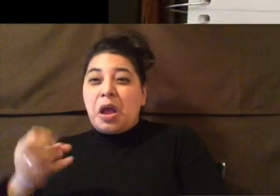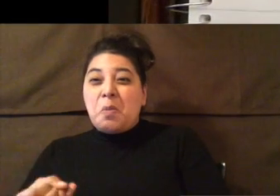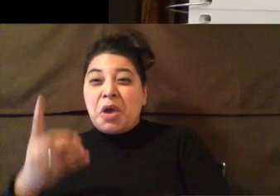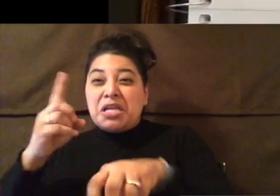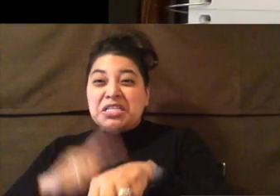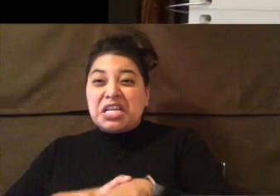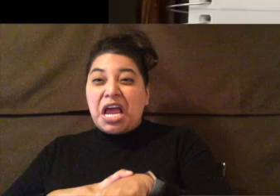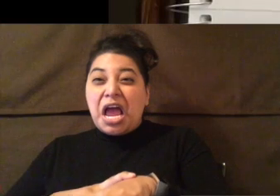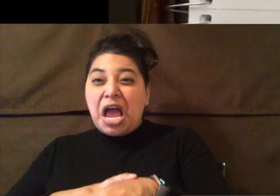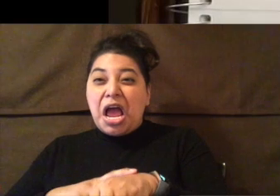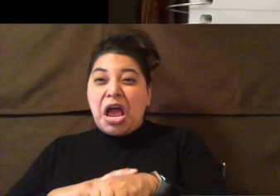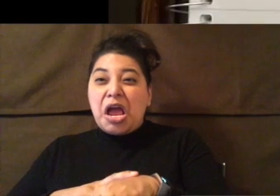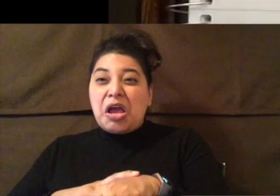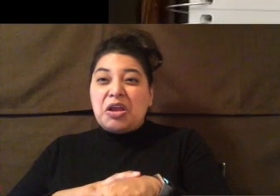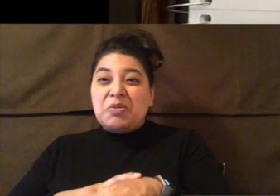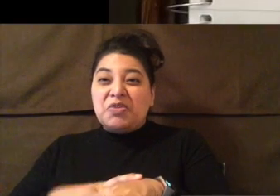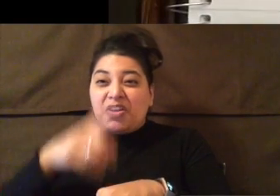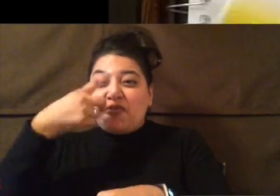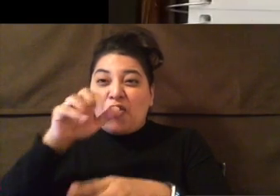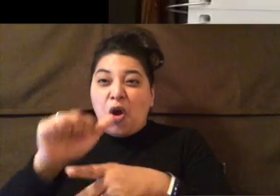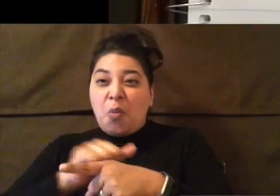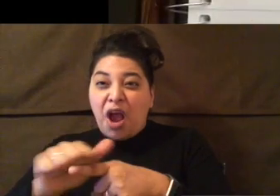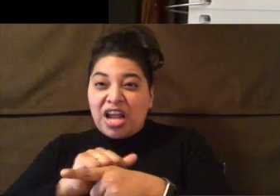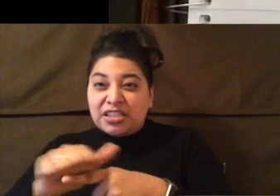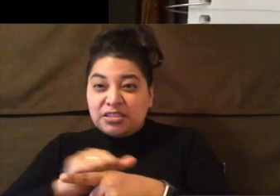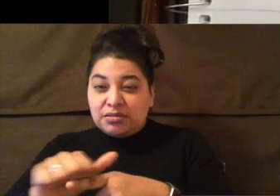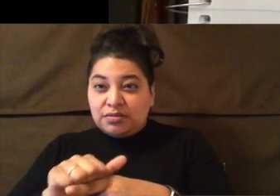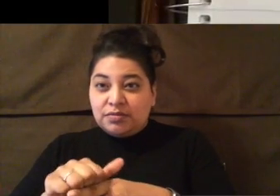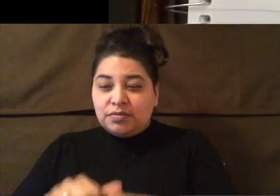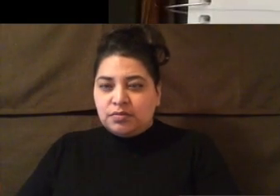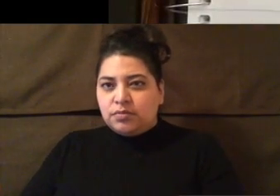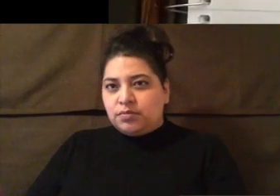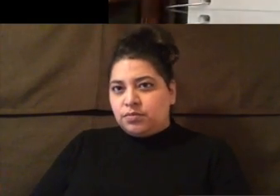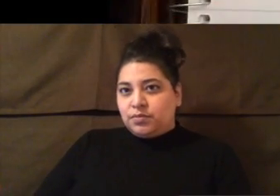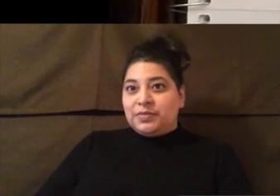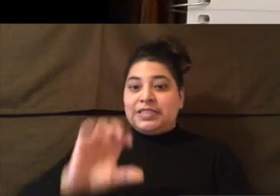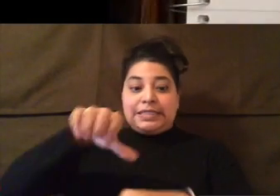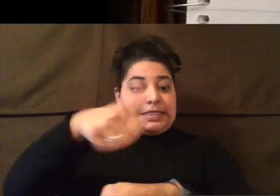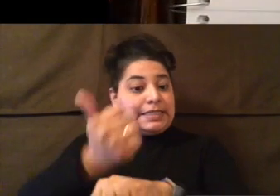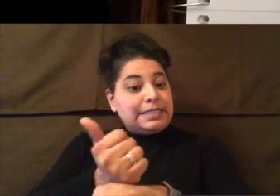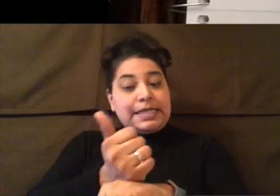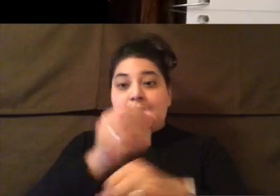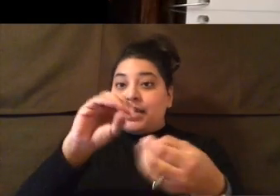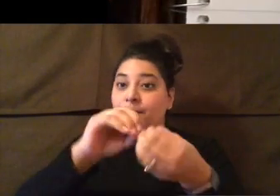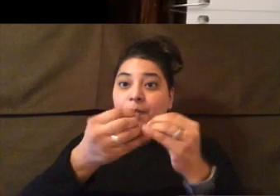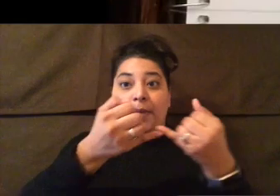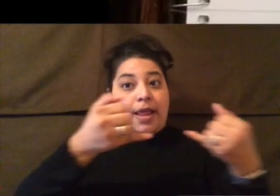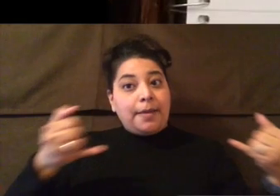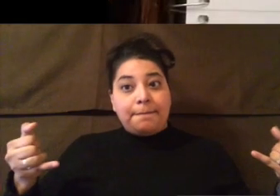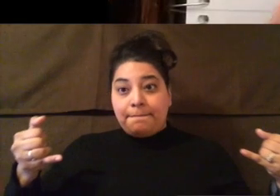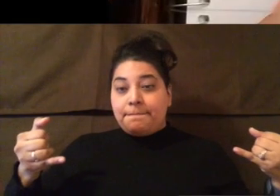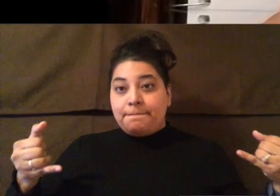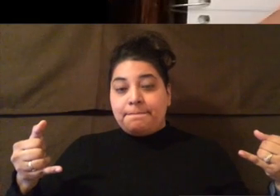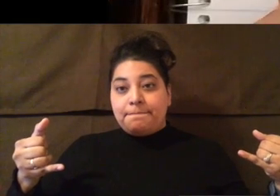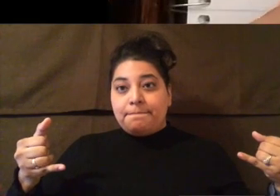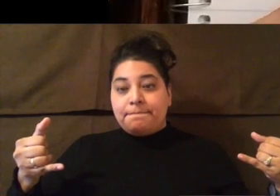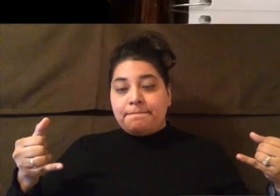8:27. What time, how long did it take? How long was his practice? All right, what we always do, set up our number line.